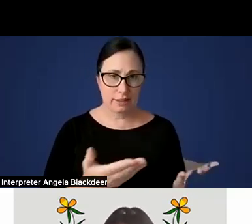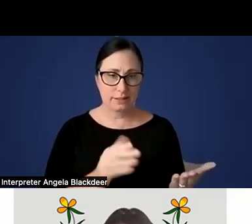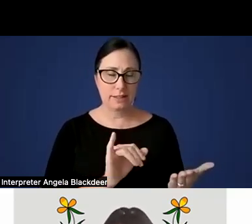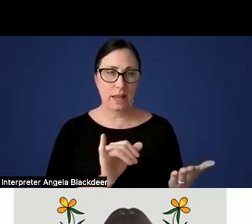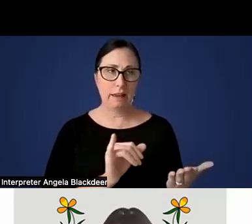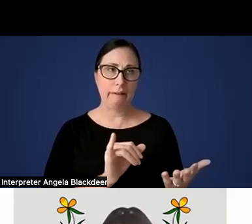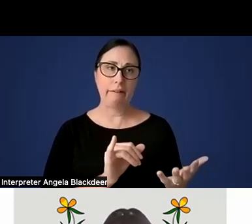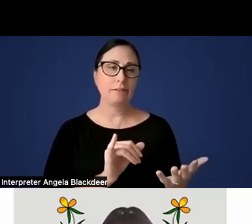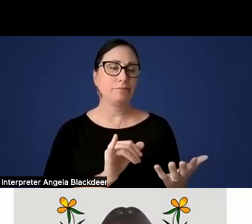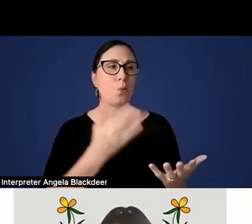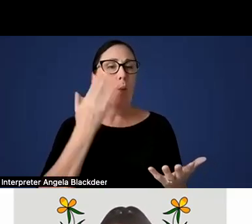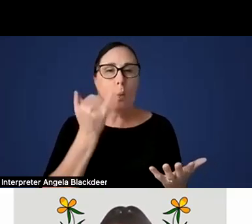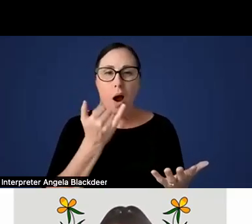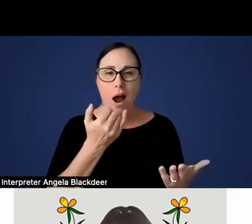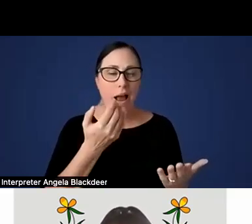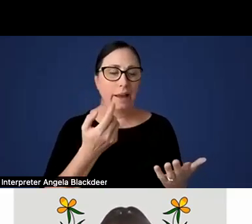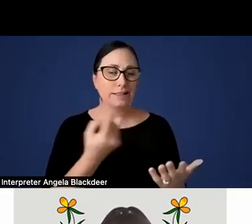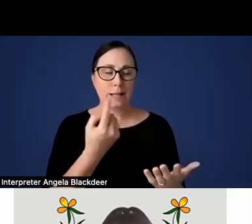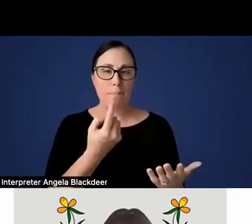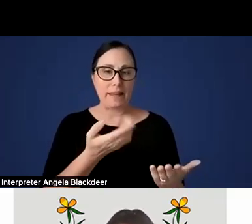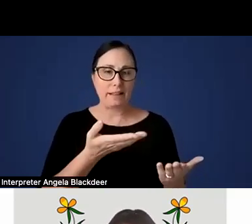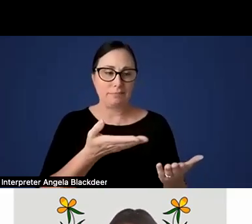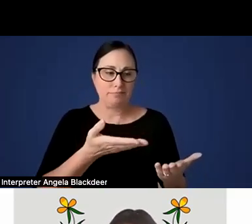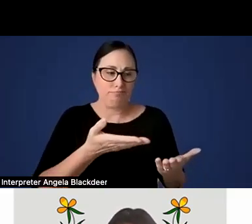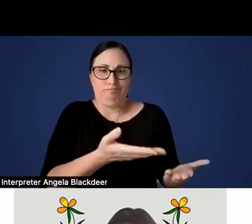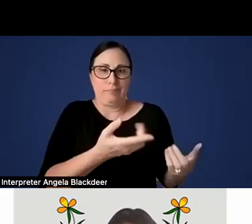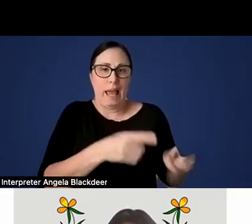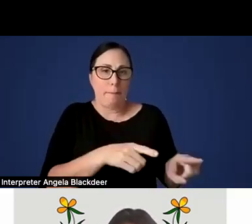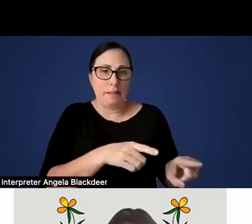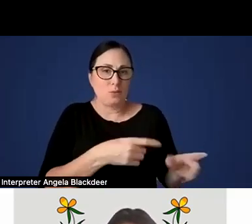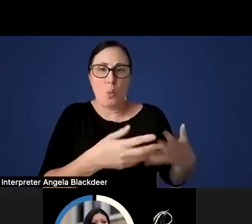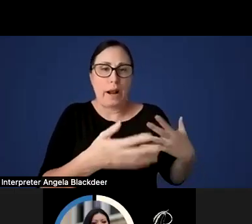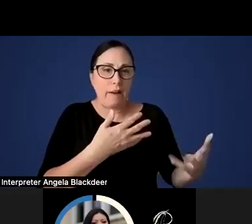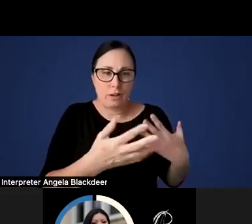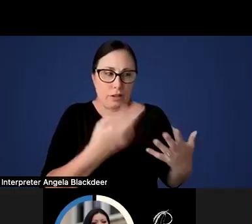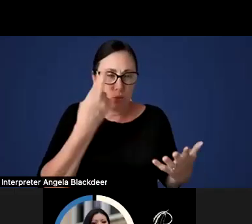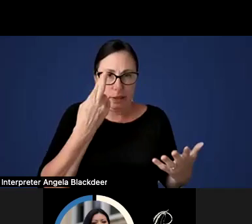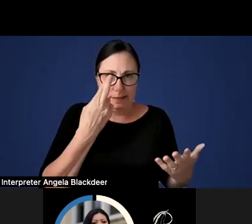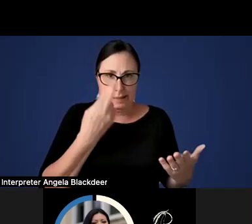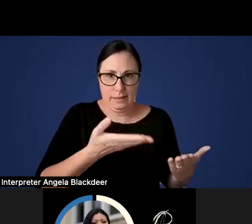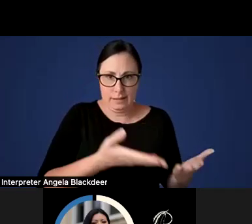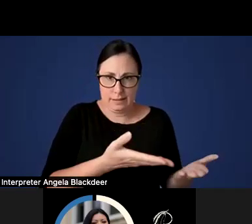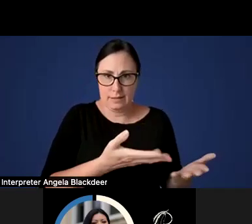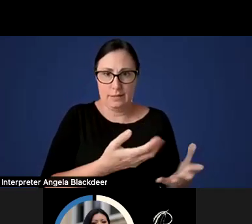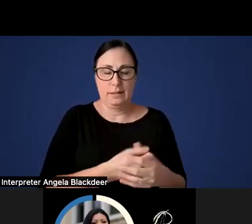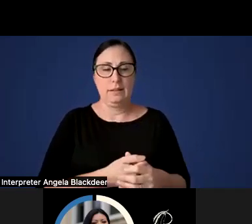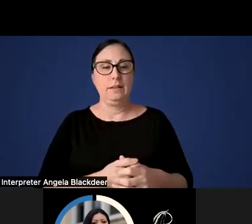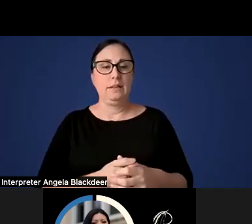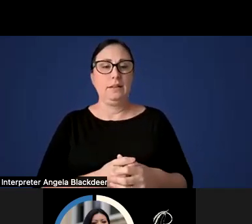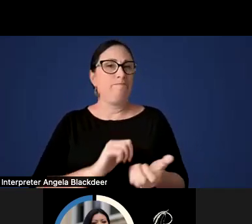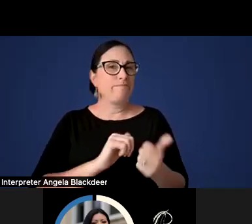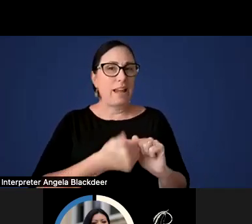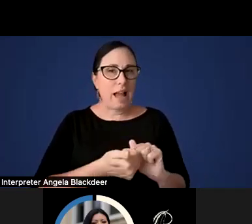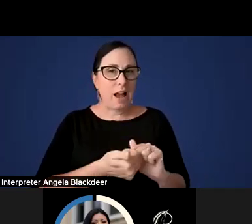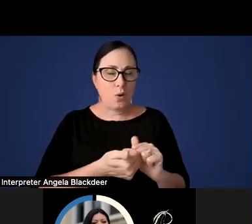something exists, whatever that is, whatever the issue is, phenomenon, whatever folks want to call it, right? How has this come to